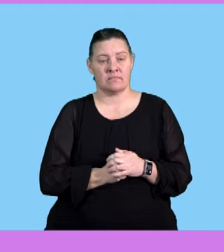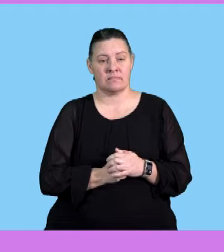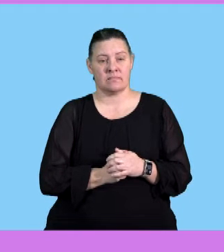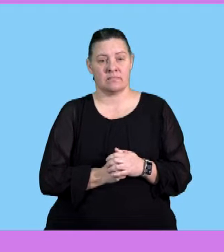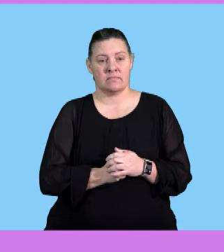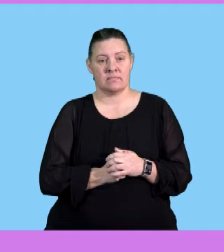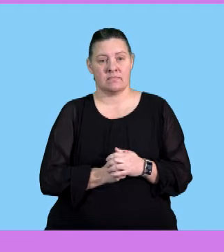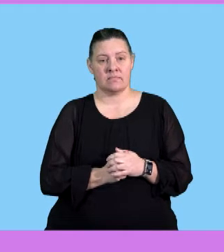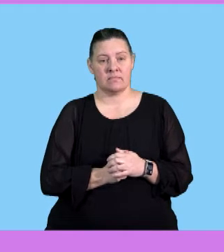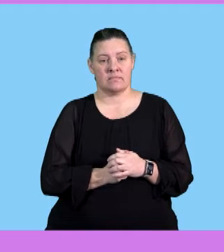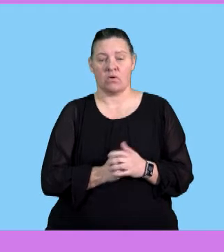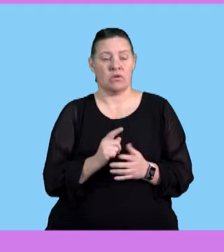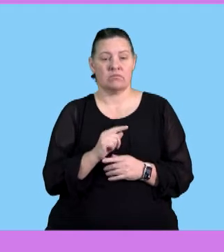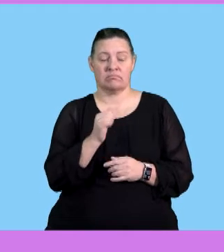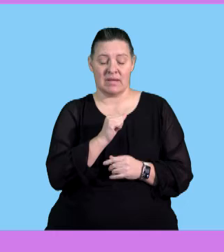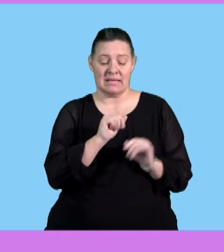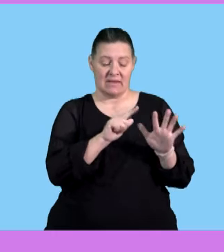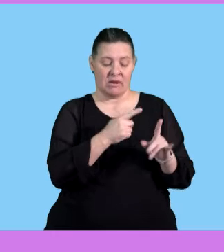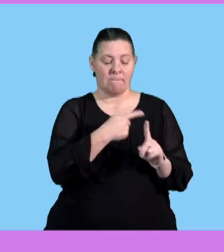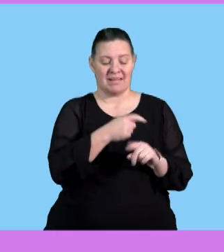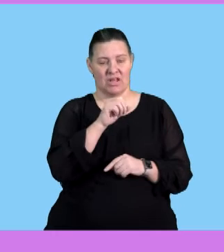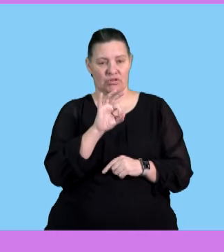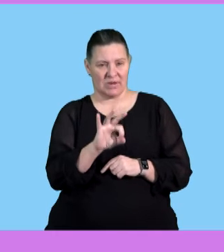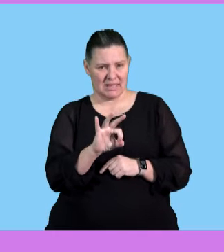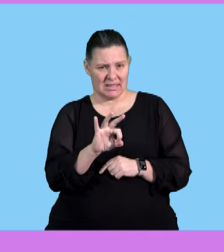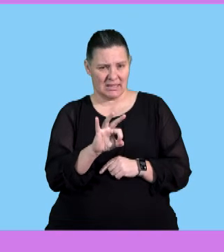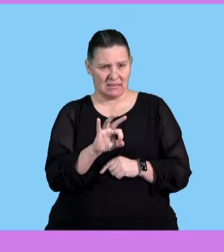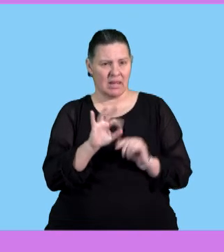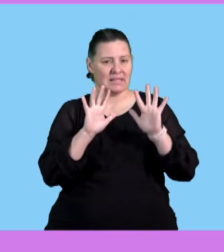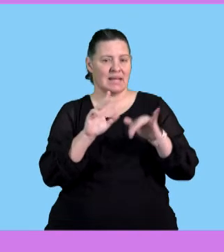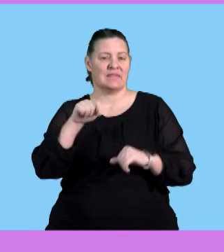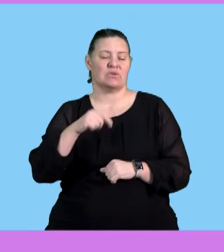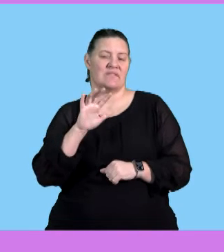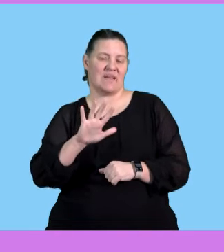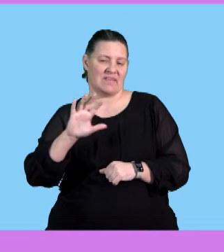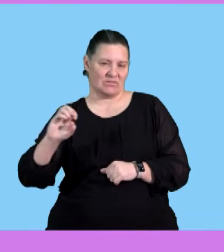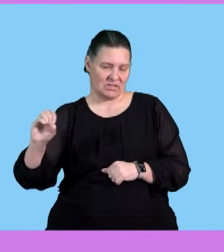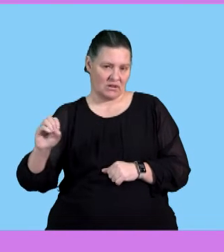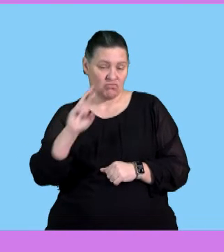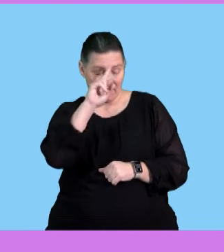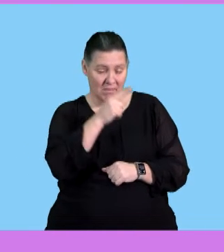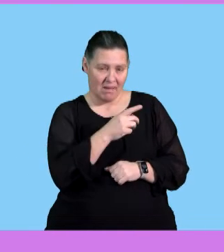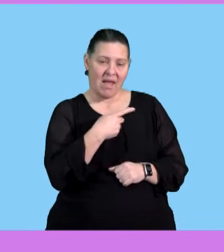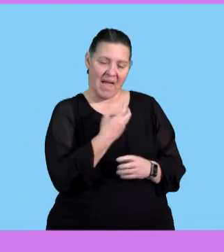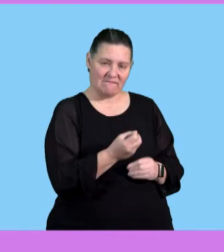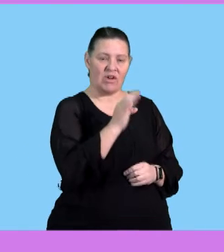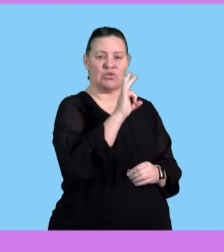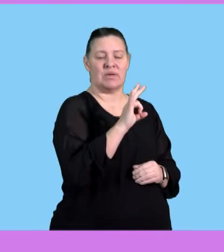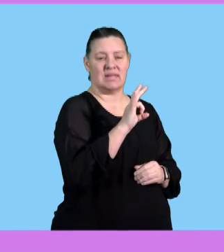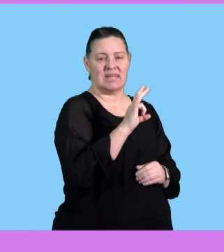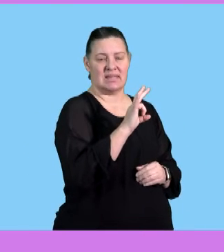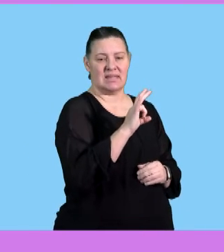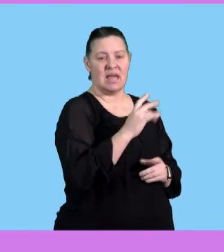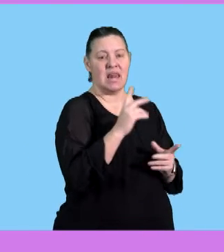and now it's going to be 10,500. Where did we get the 10,500?